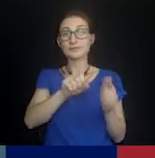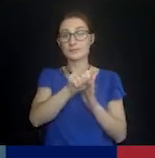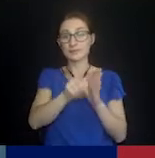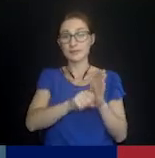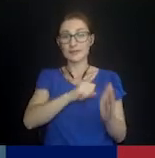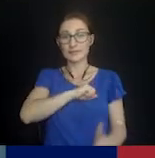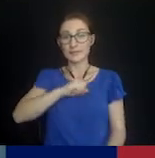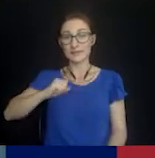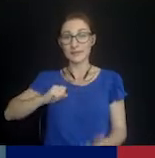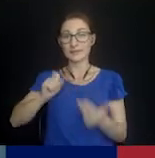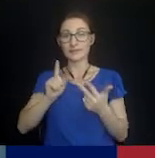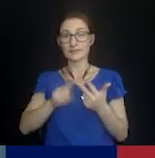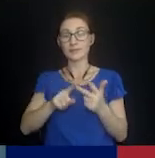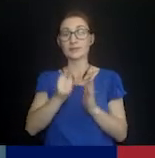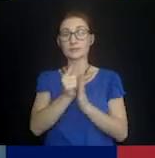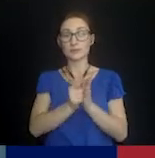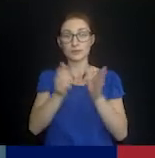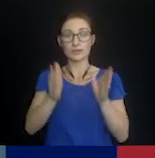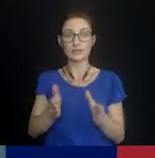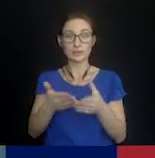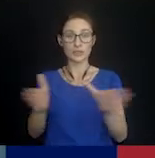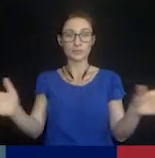general.